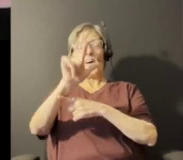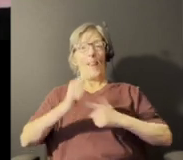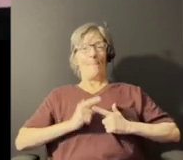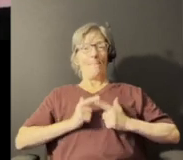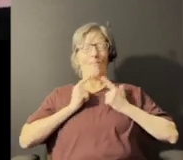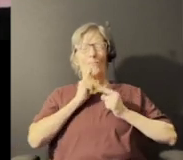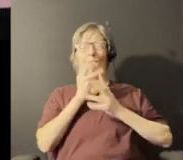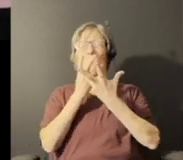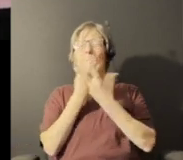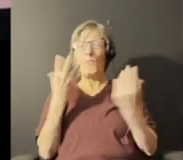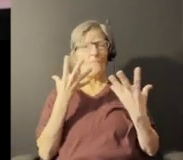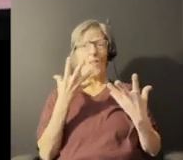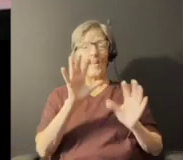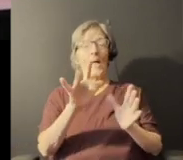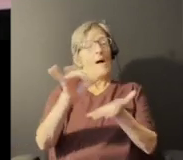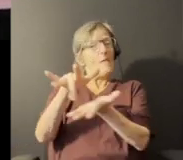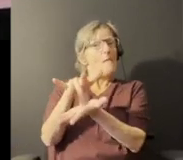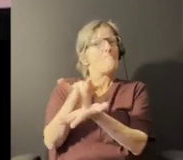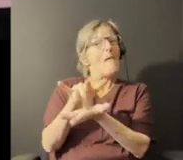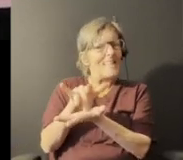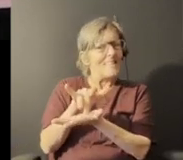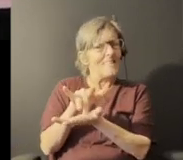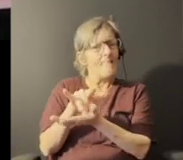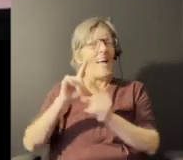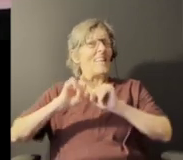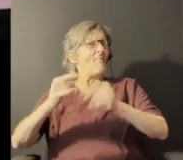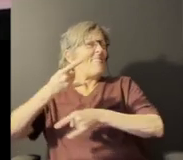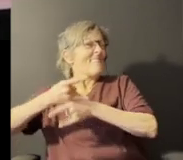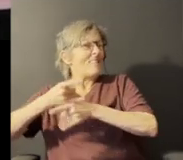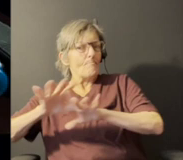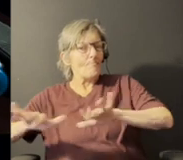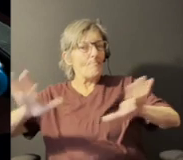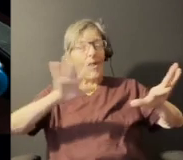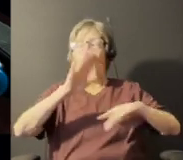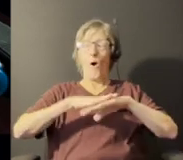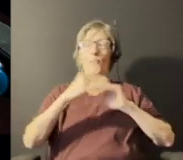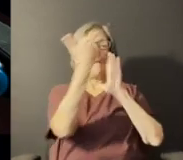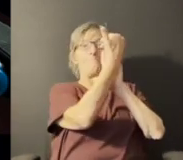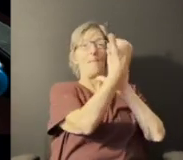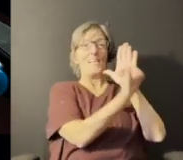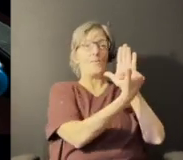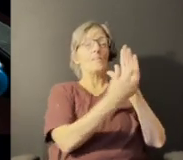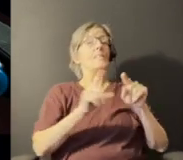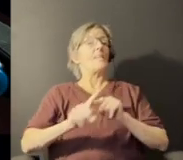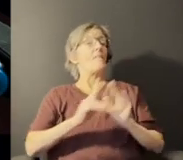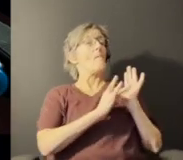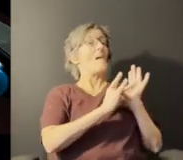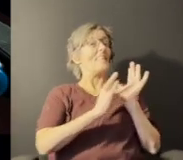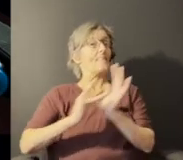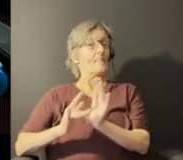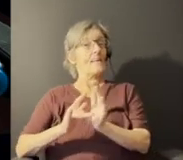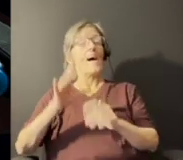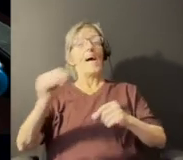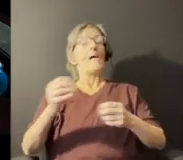lifes, which are quite beautiful, of medicines and elixirs. So one of them is on the menu, which is different